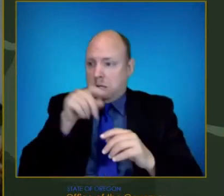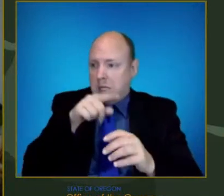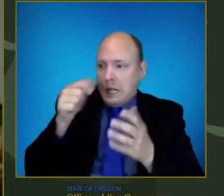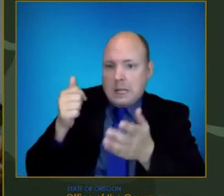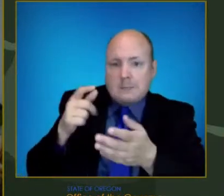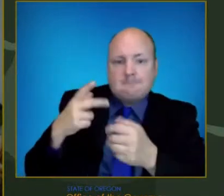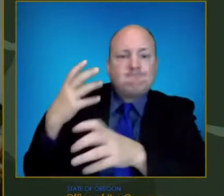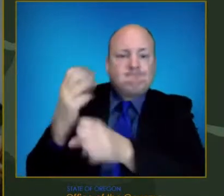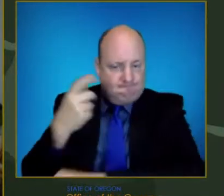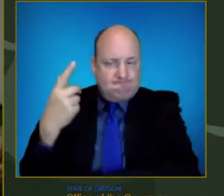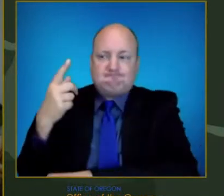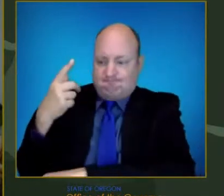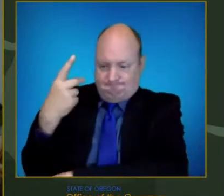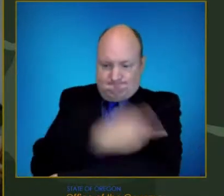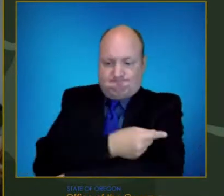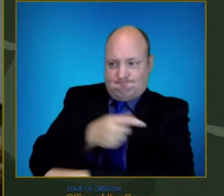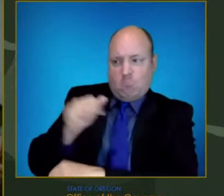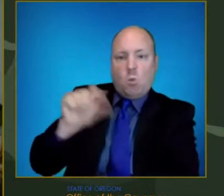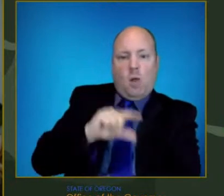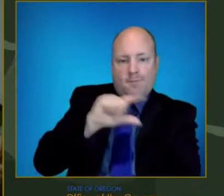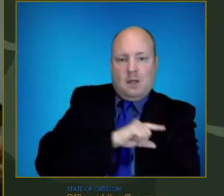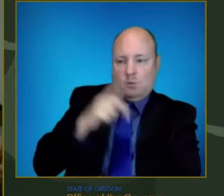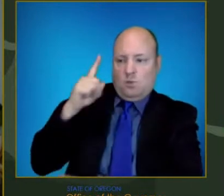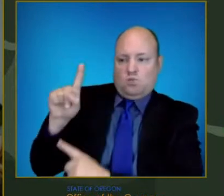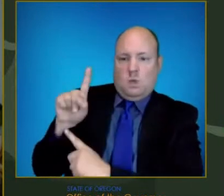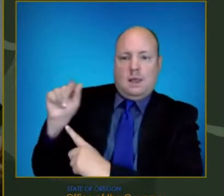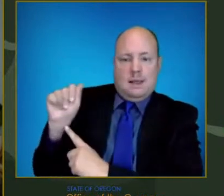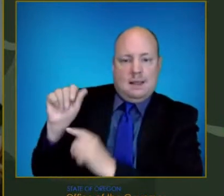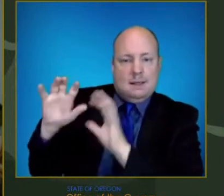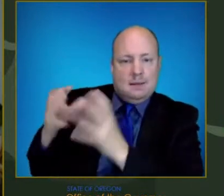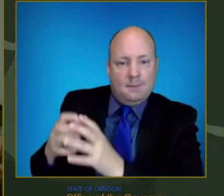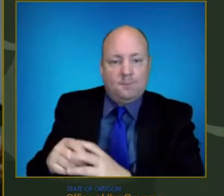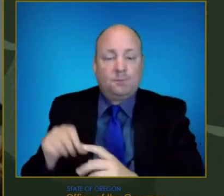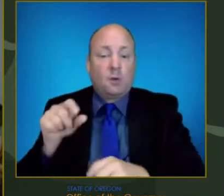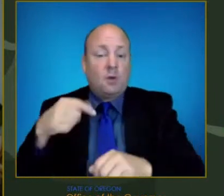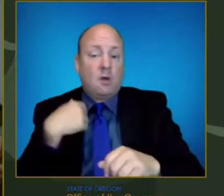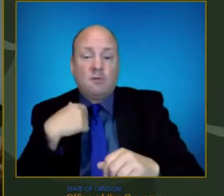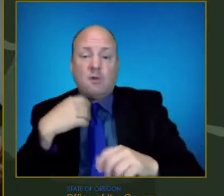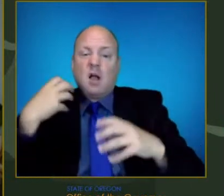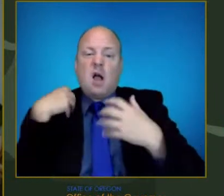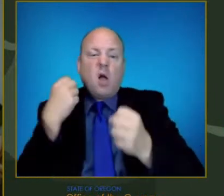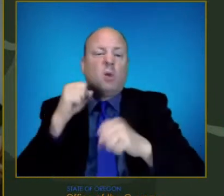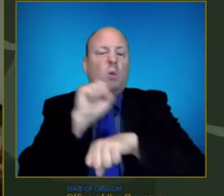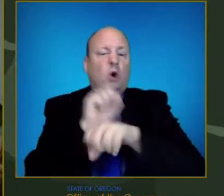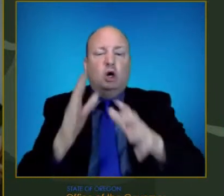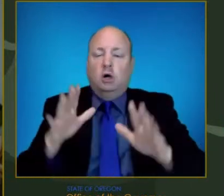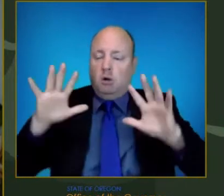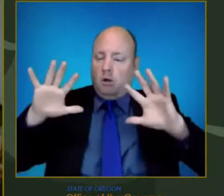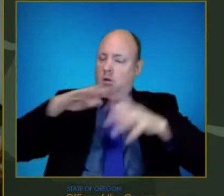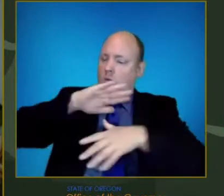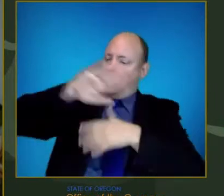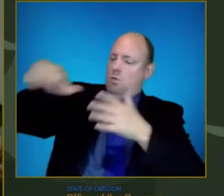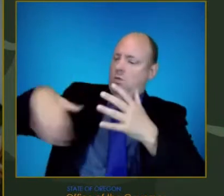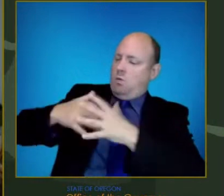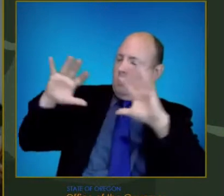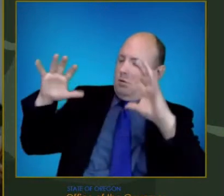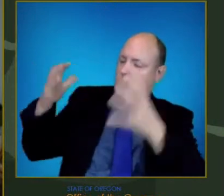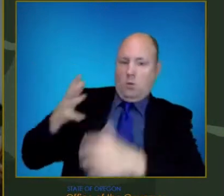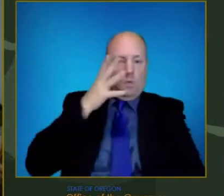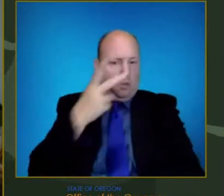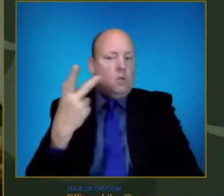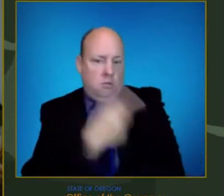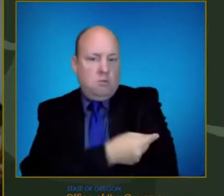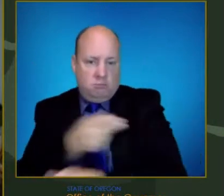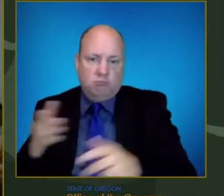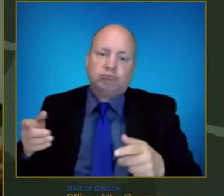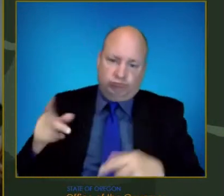the process so that all eligible workers would be eligible at once instead of having to wait in a prioritized line.